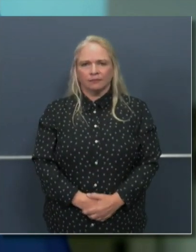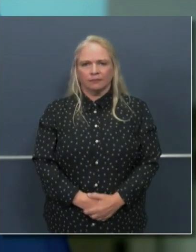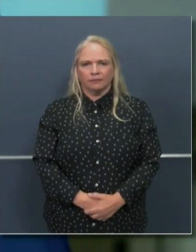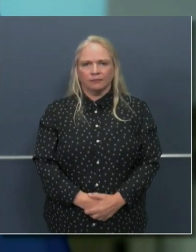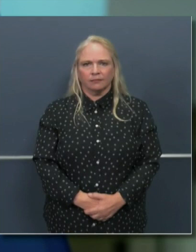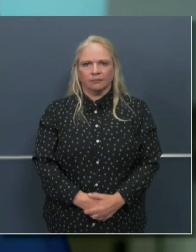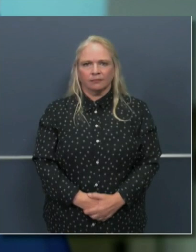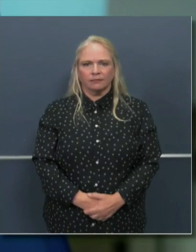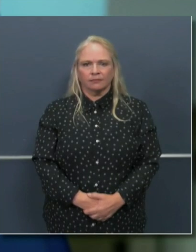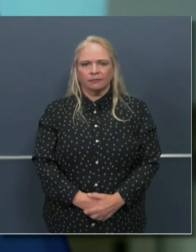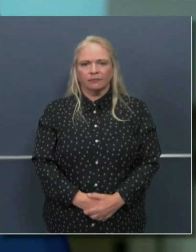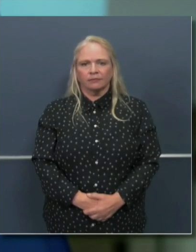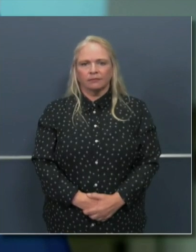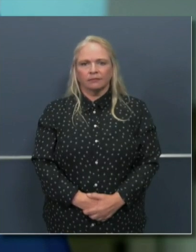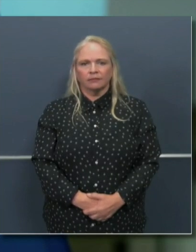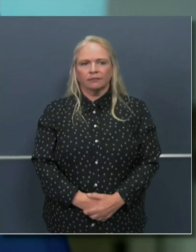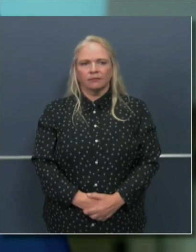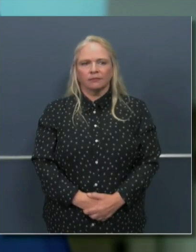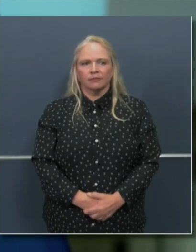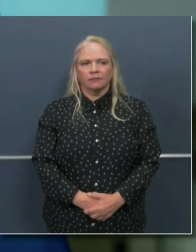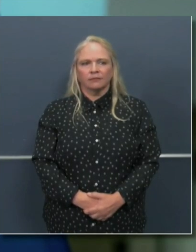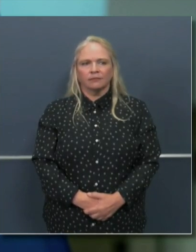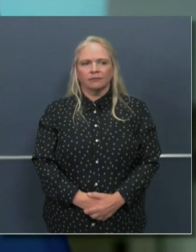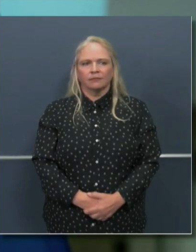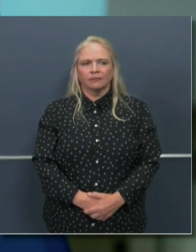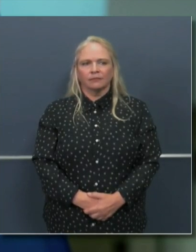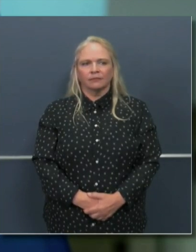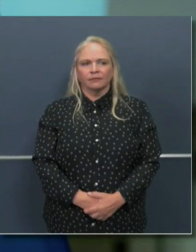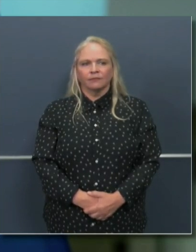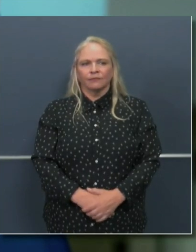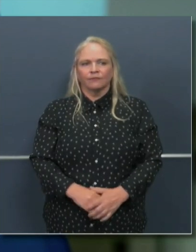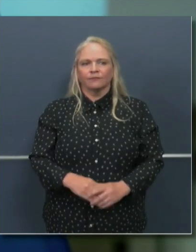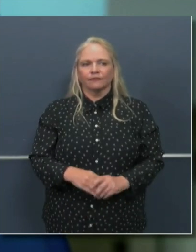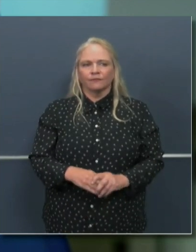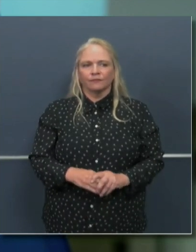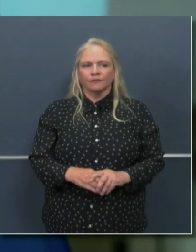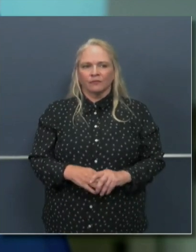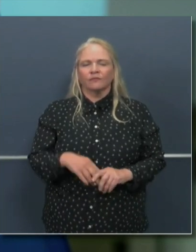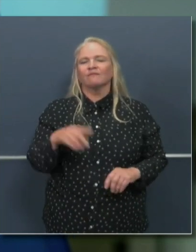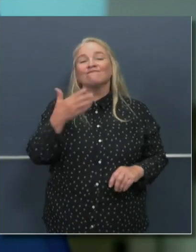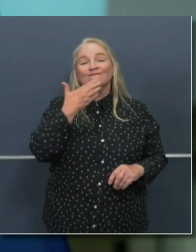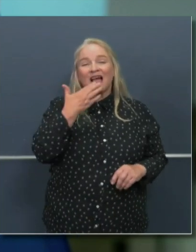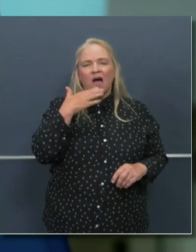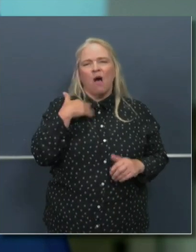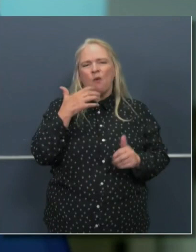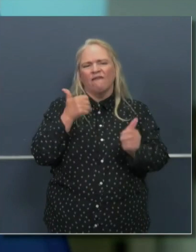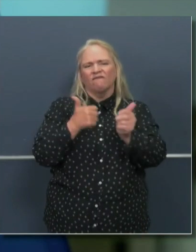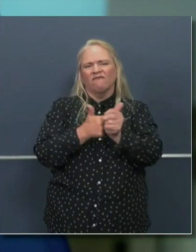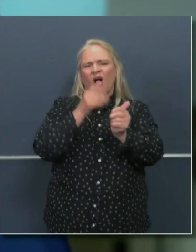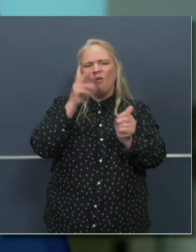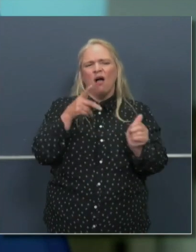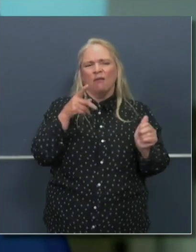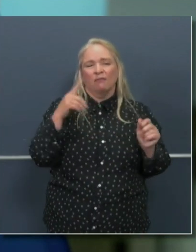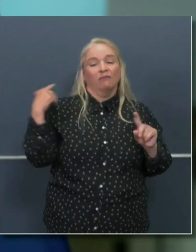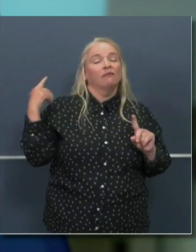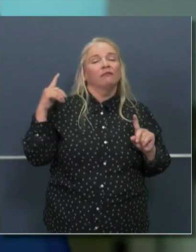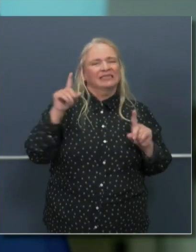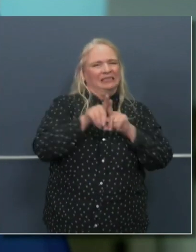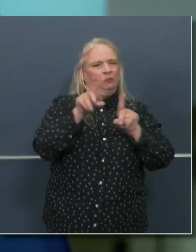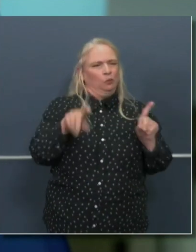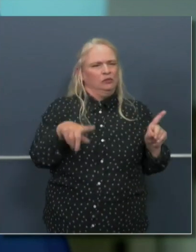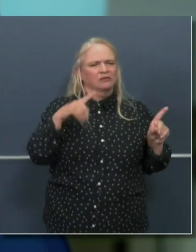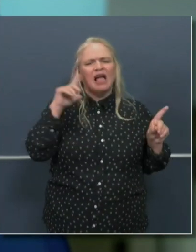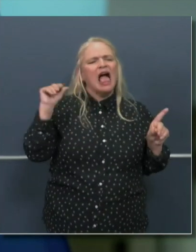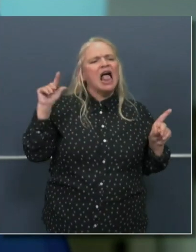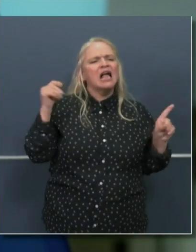Hi, Governor. Following up on that question, the Los Angeles Times is reporting that the LA County Public Health Director has told local